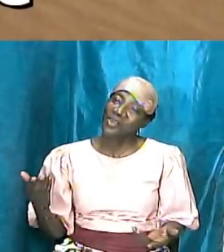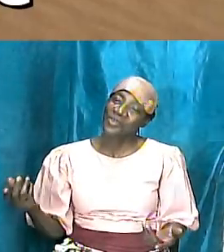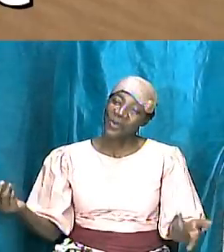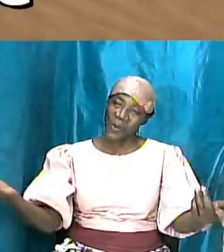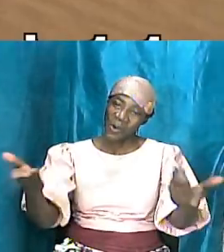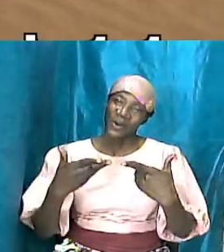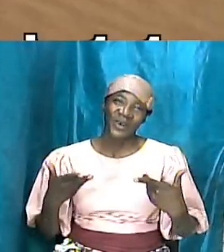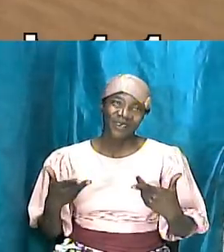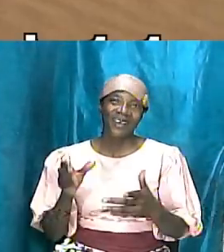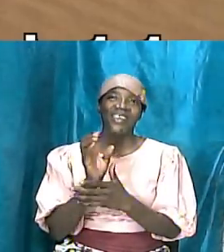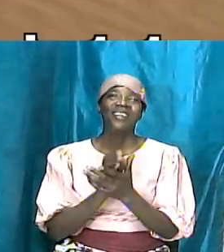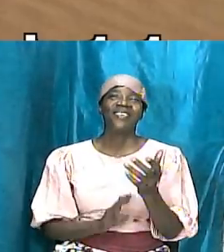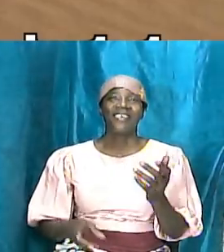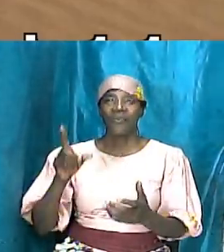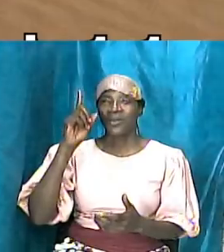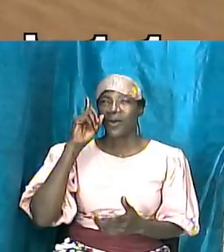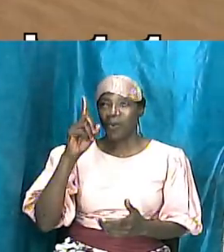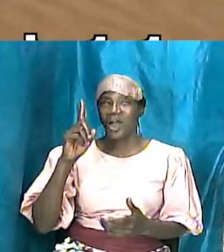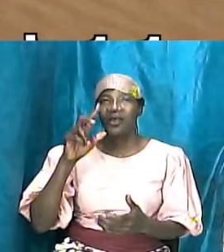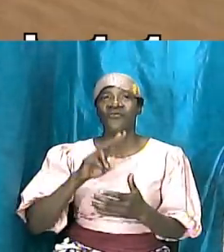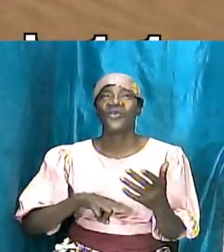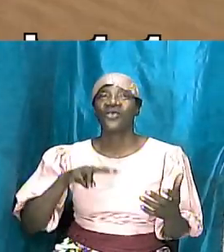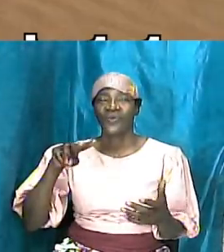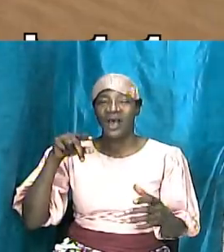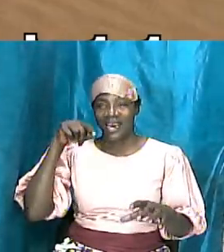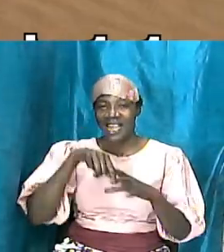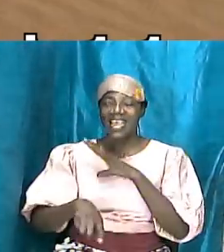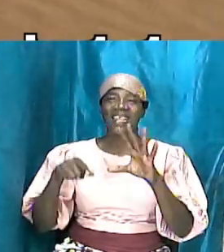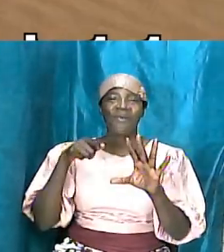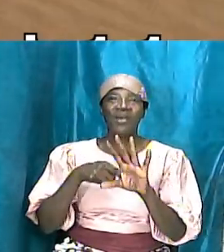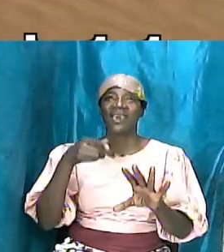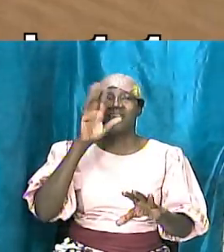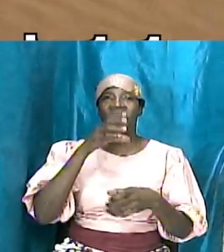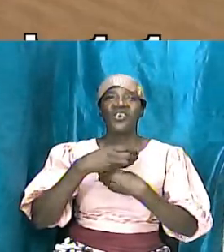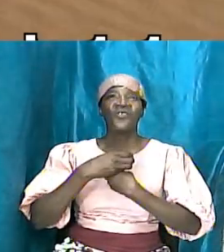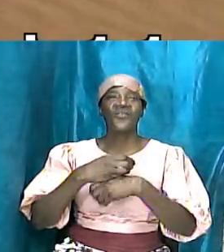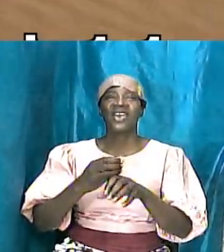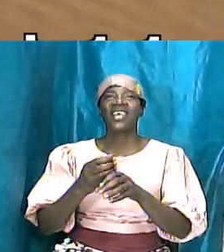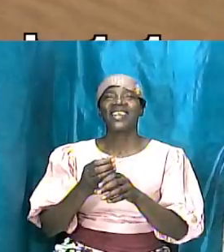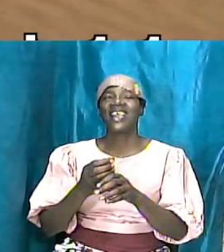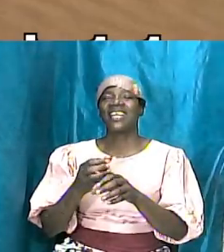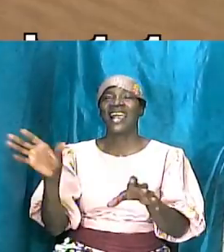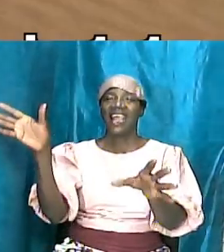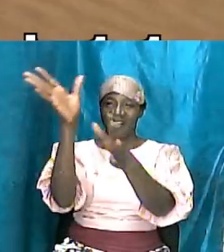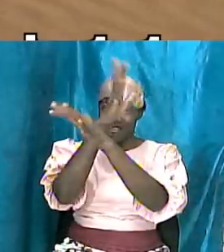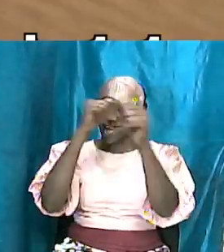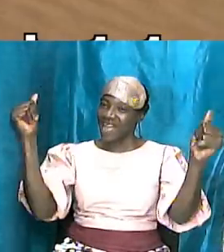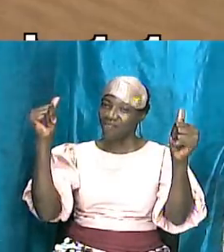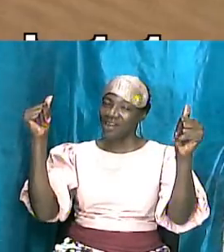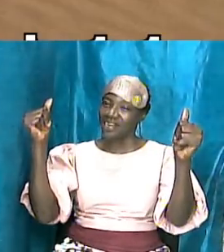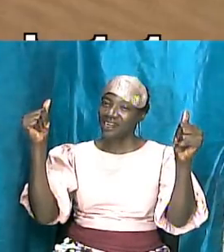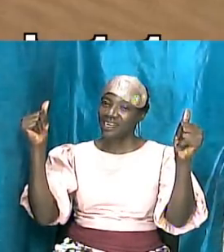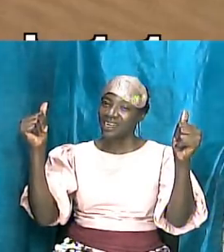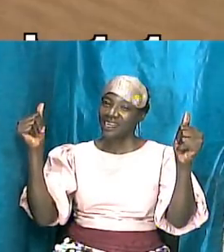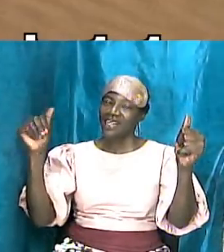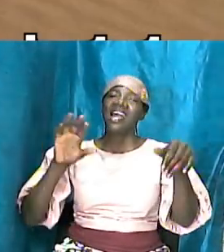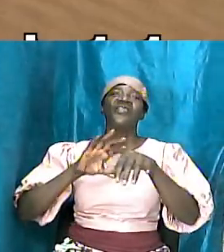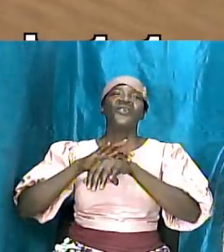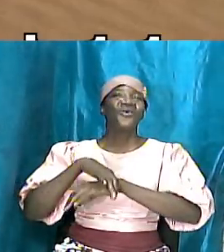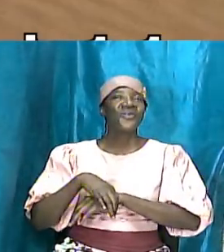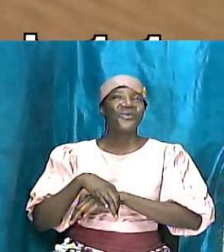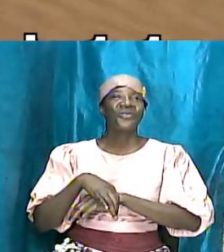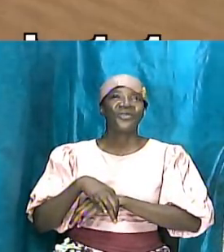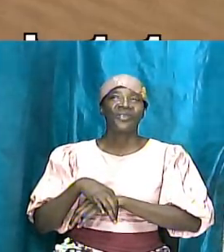Genesis chapter 1, let us start from verse 1. In the beginning, God created the heaven and the